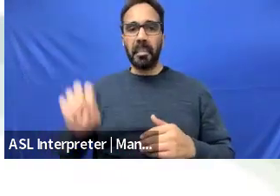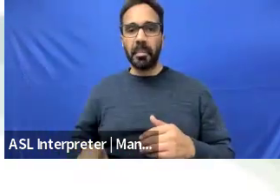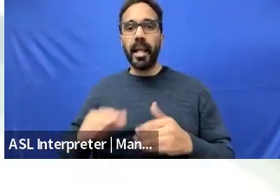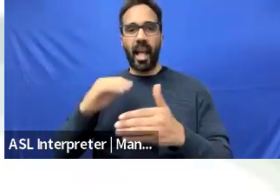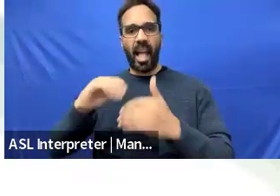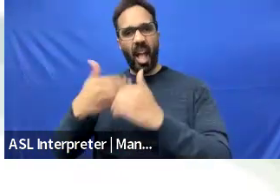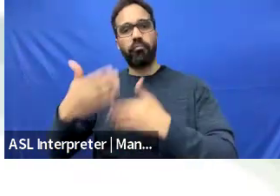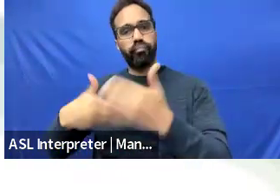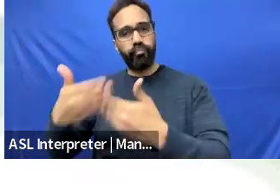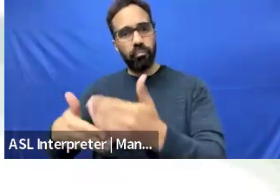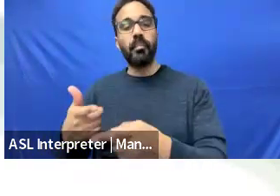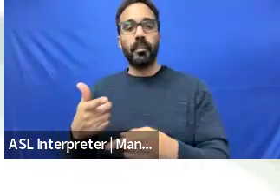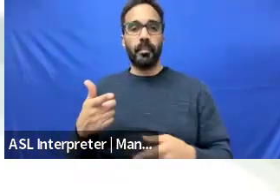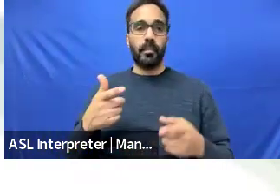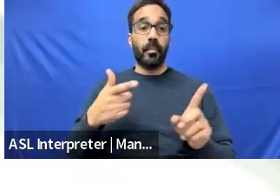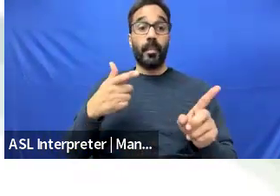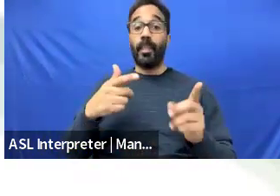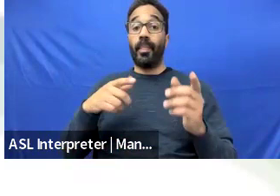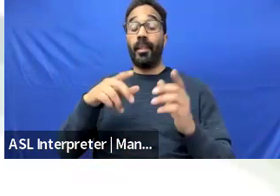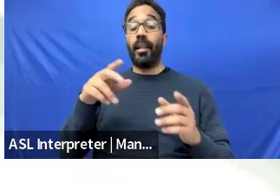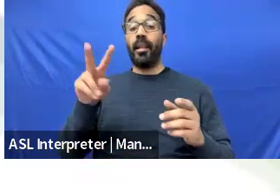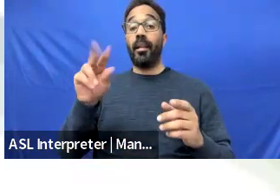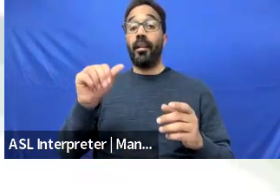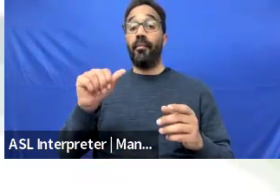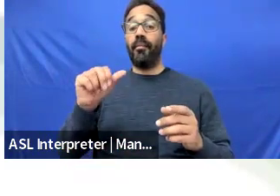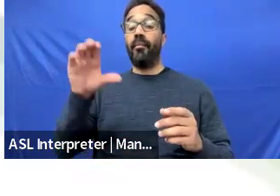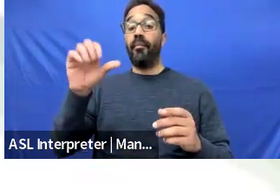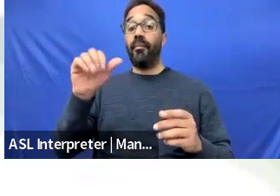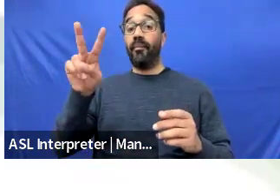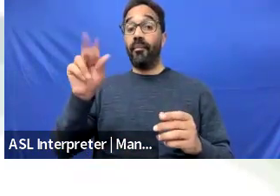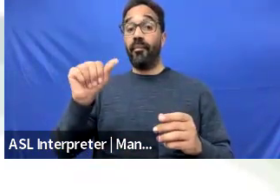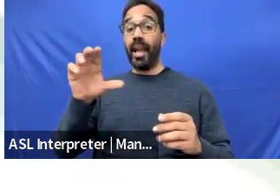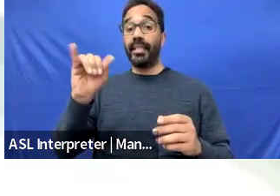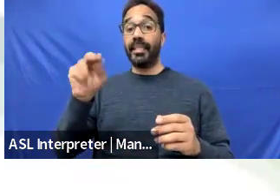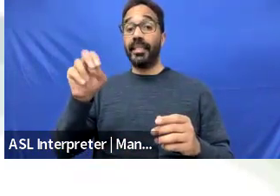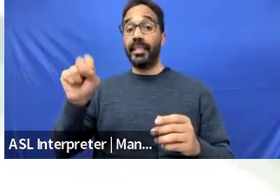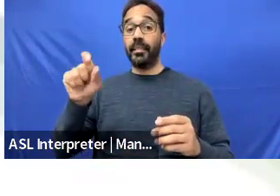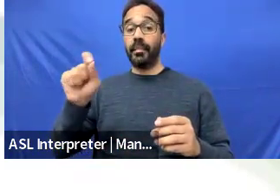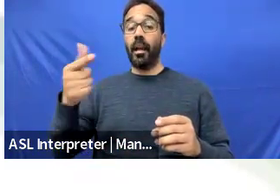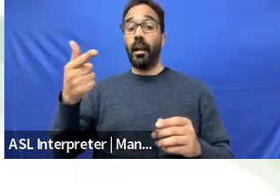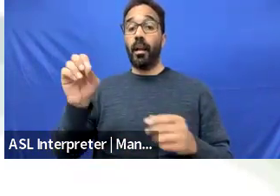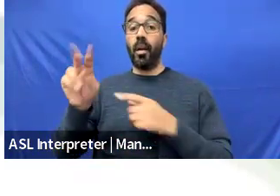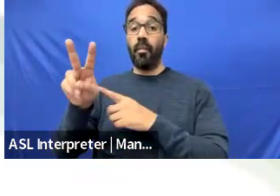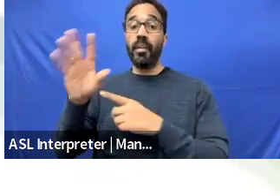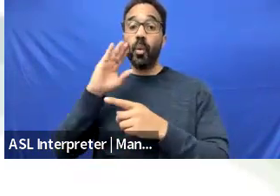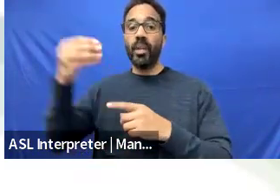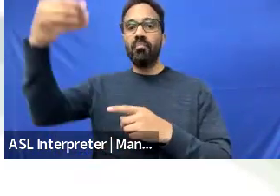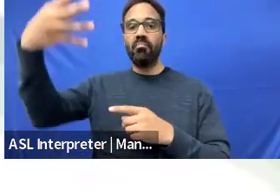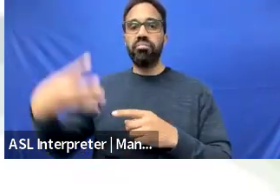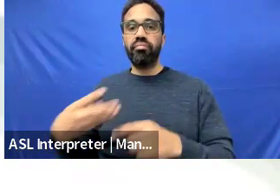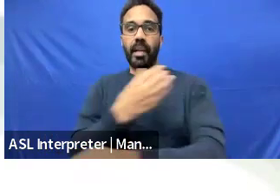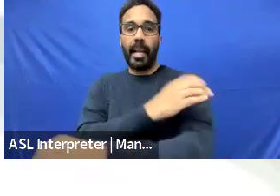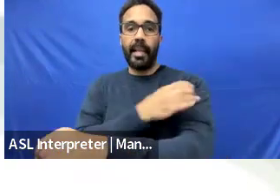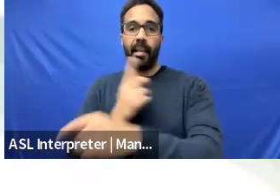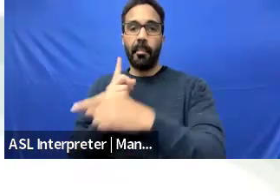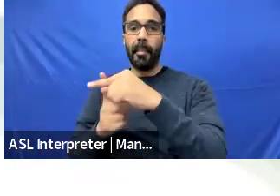is going to really highlight pharmacies and clinics that have that new vaccine for you. And then you just